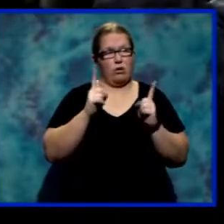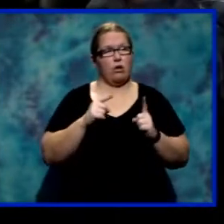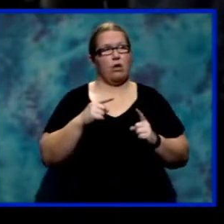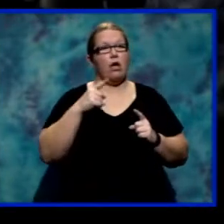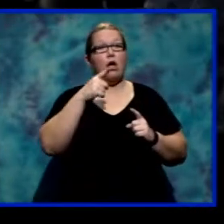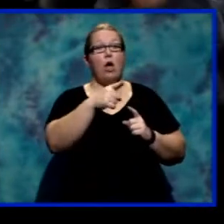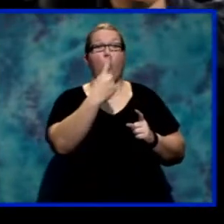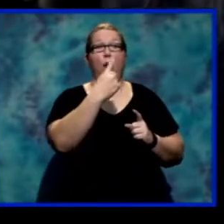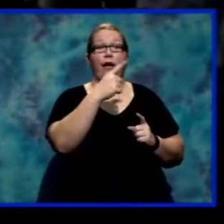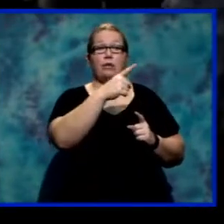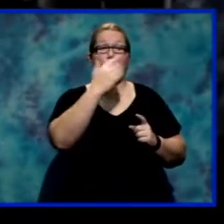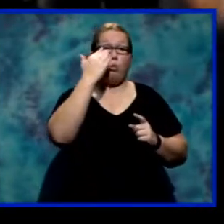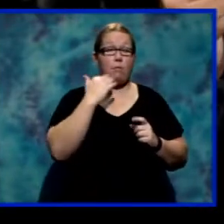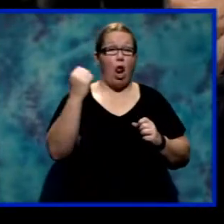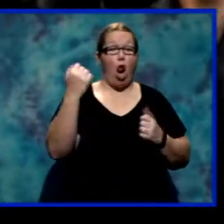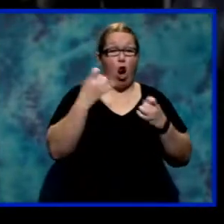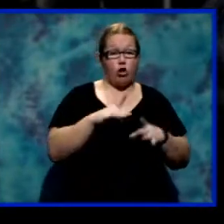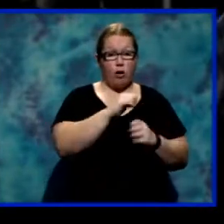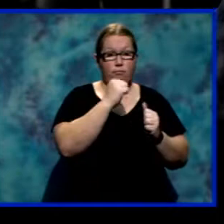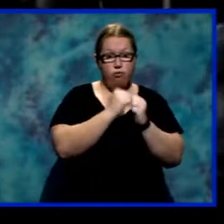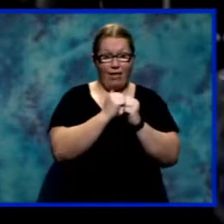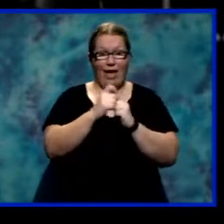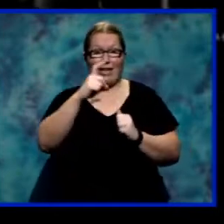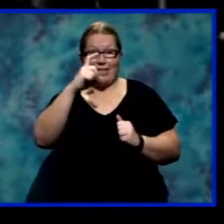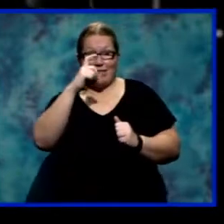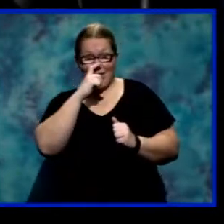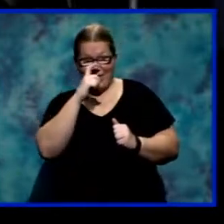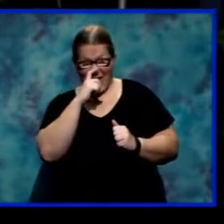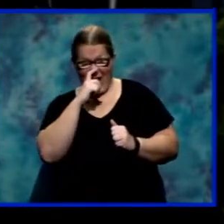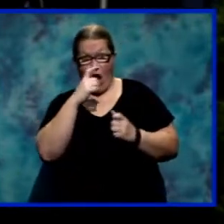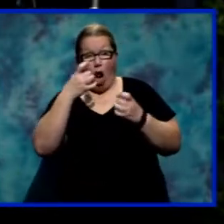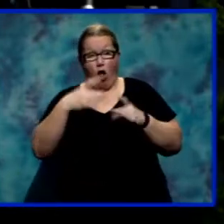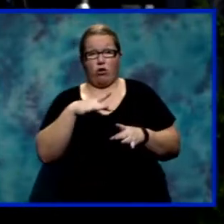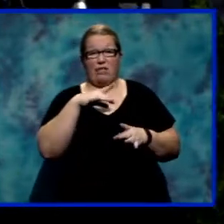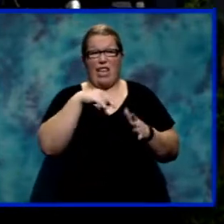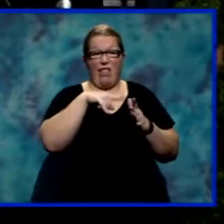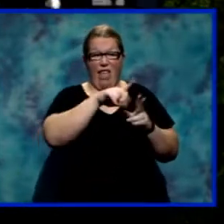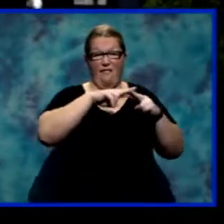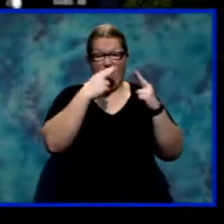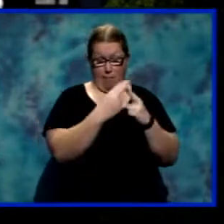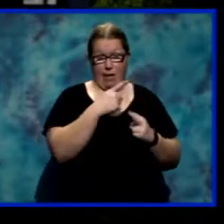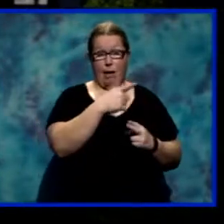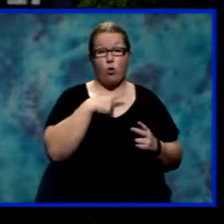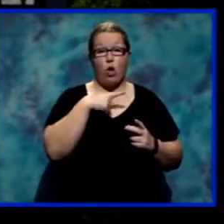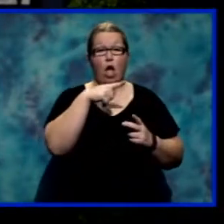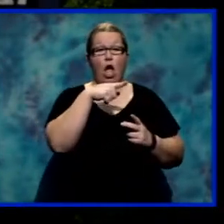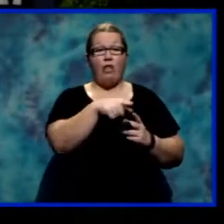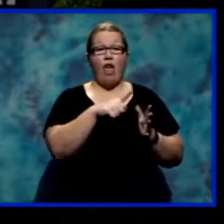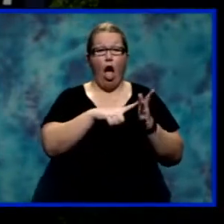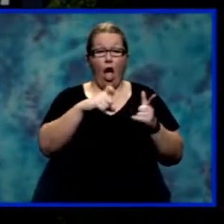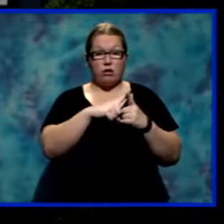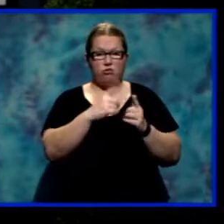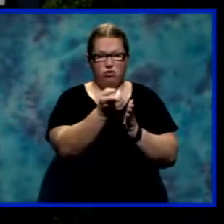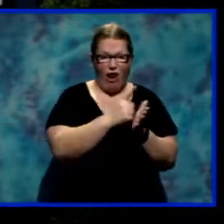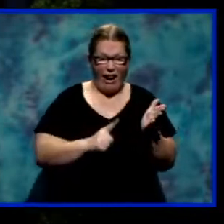her brother and her mother and her sister on the ice. In Alaska, because when the ice cracks and you fall into the river,